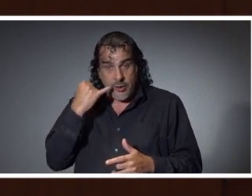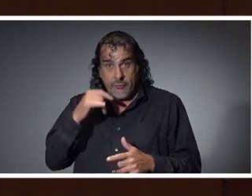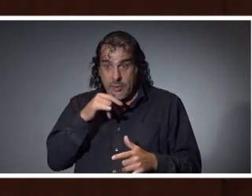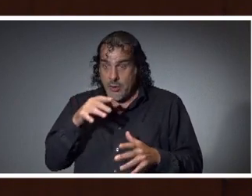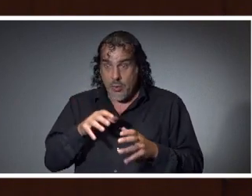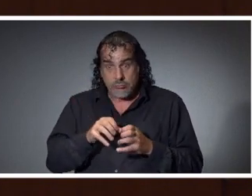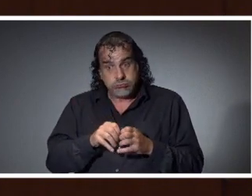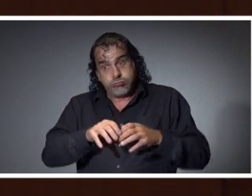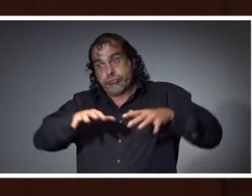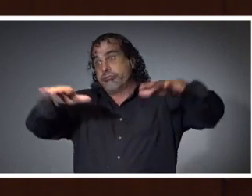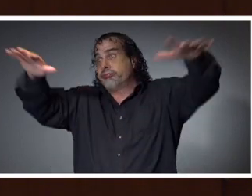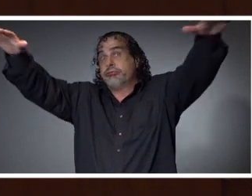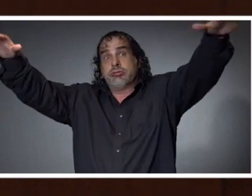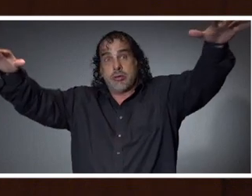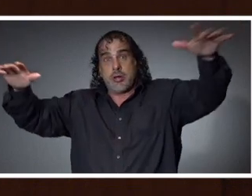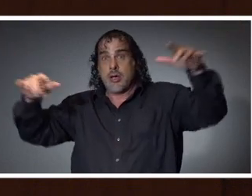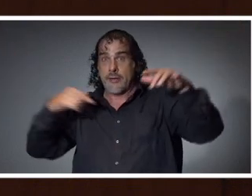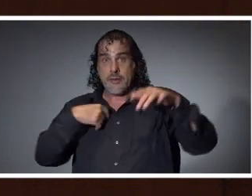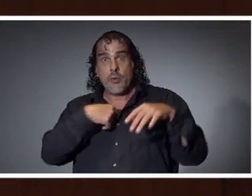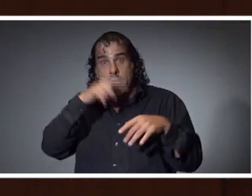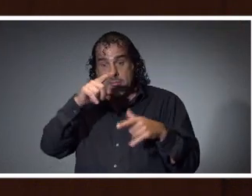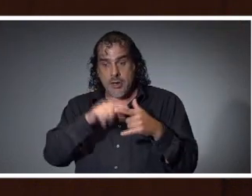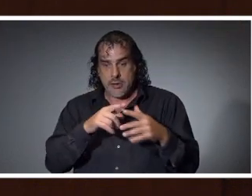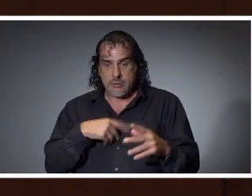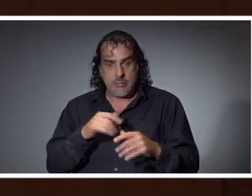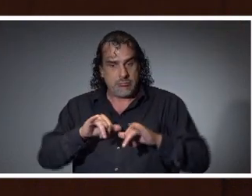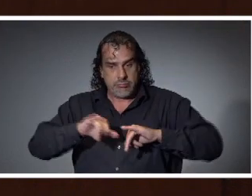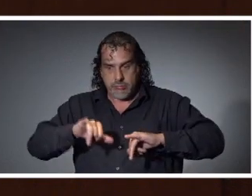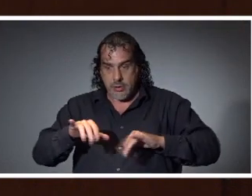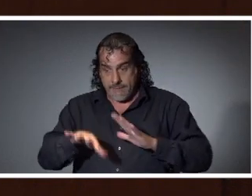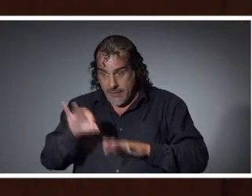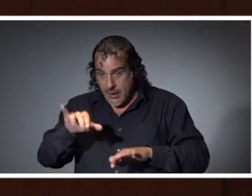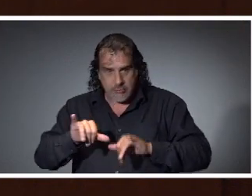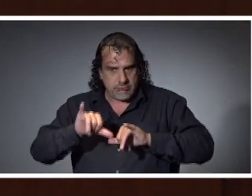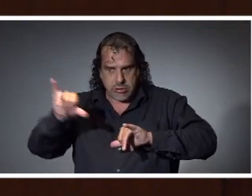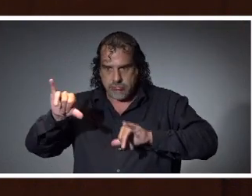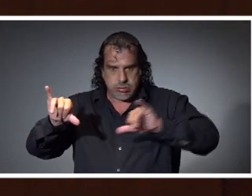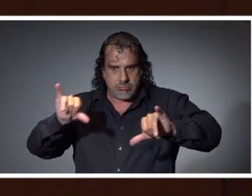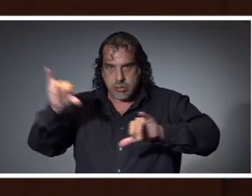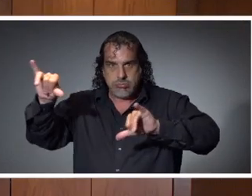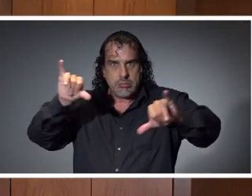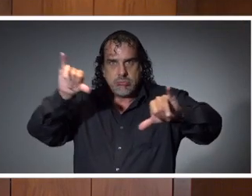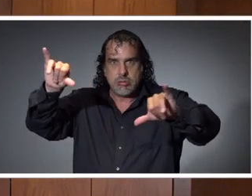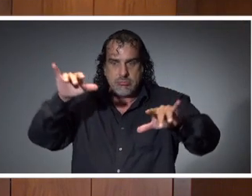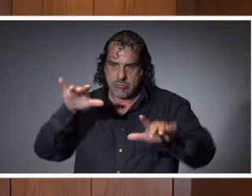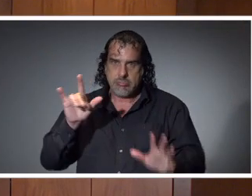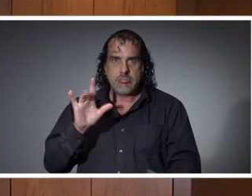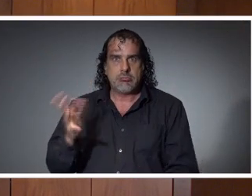to be really thoughtful about making sure that we quarantine students and teachers that are exposed.